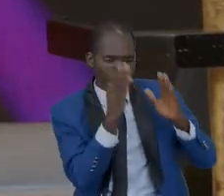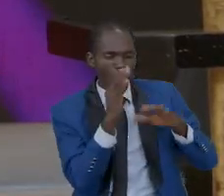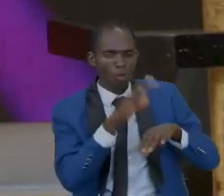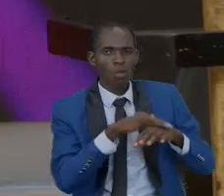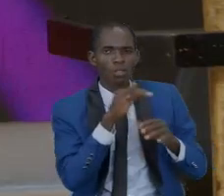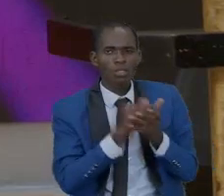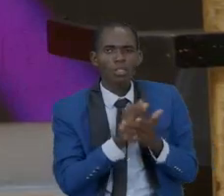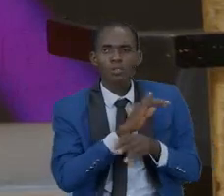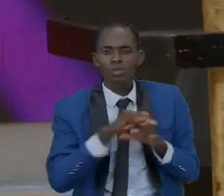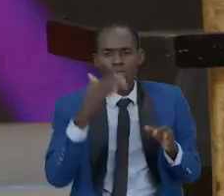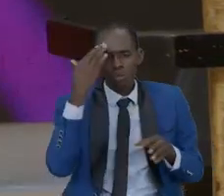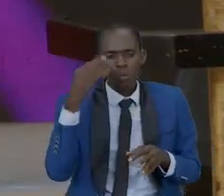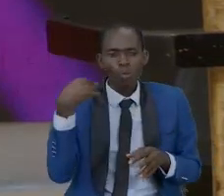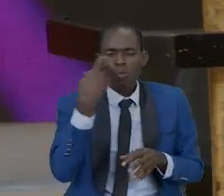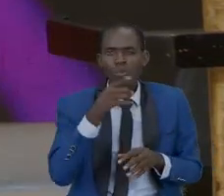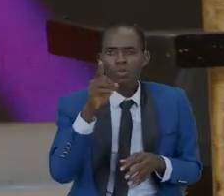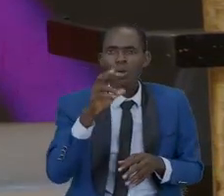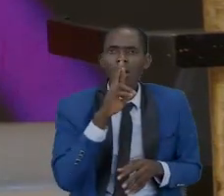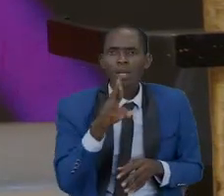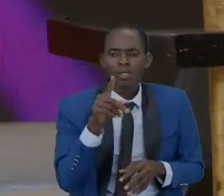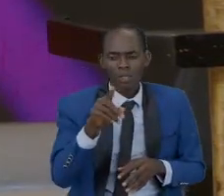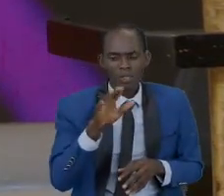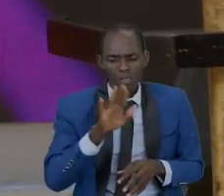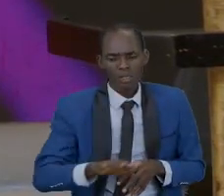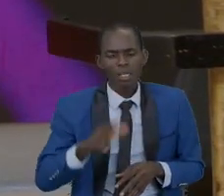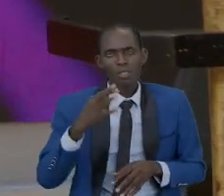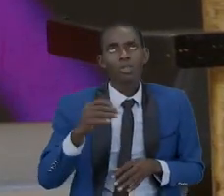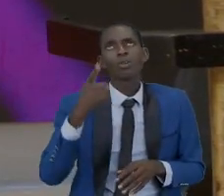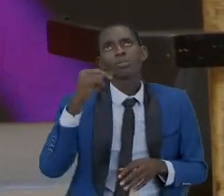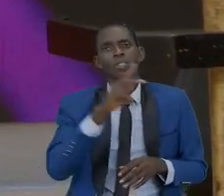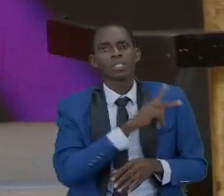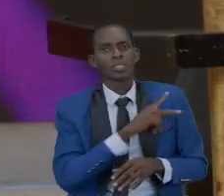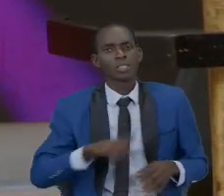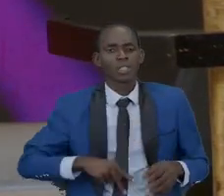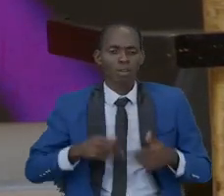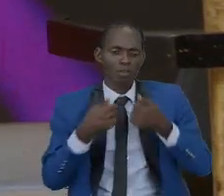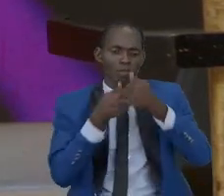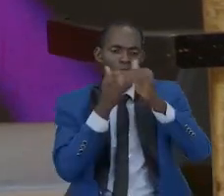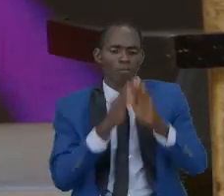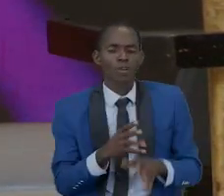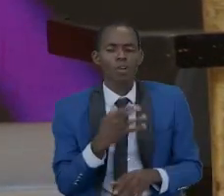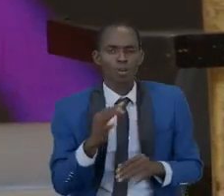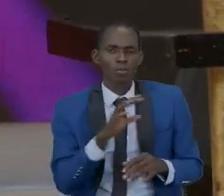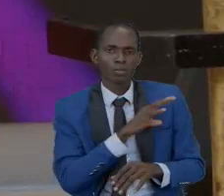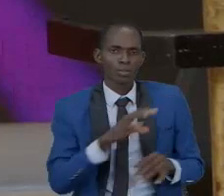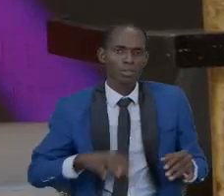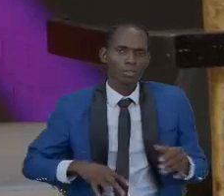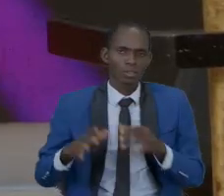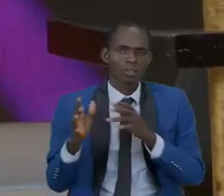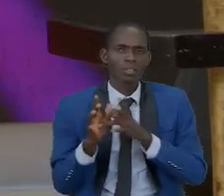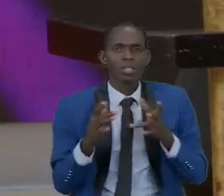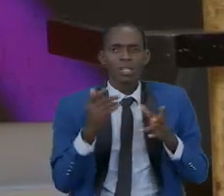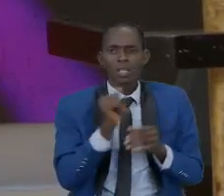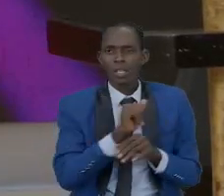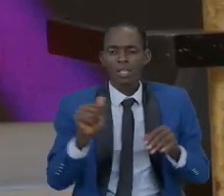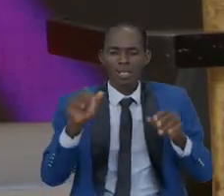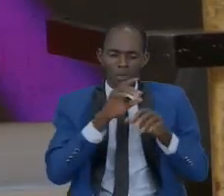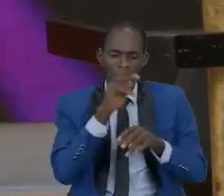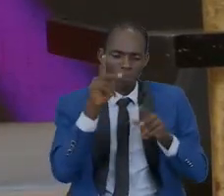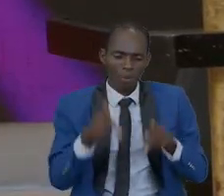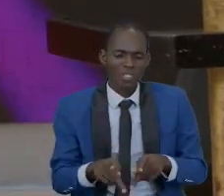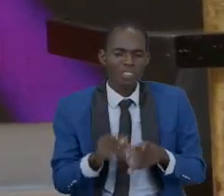you don't know who you are a child of the king a follower of Jesus Christ a person that cries